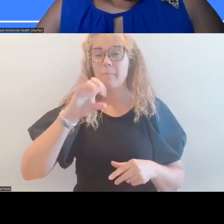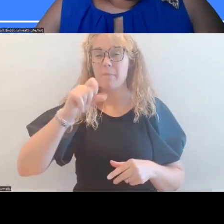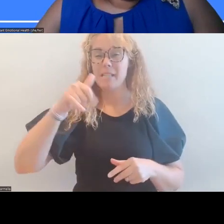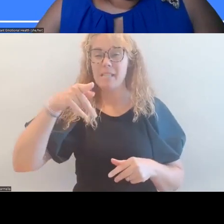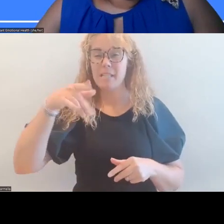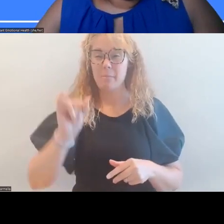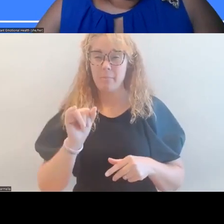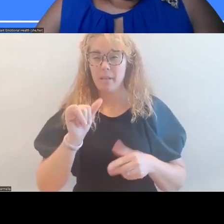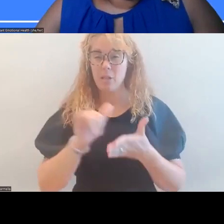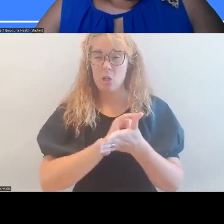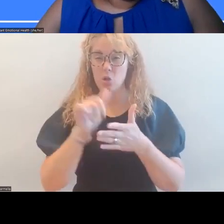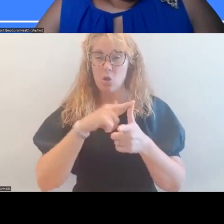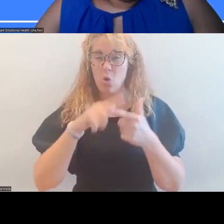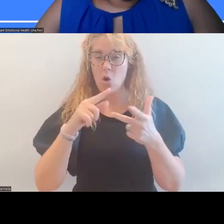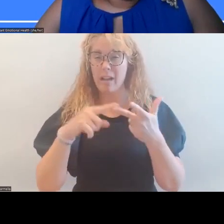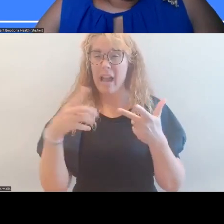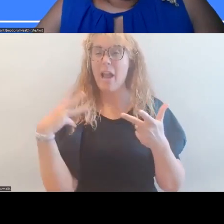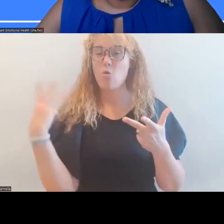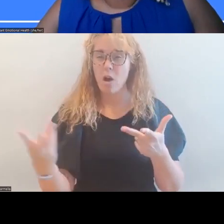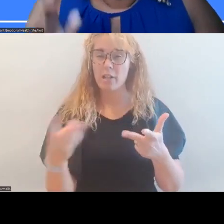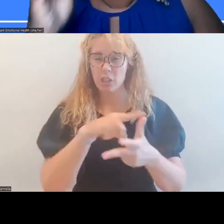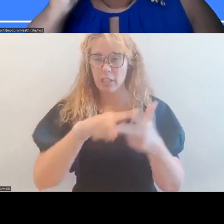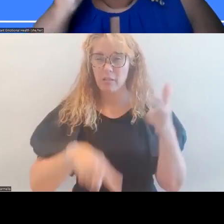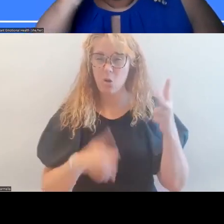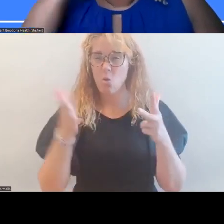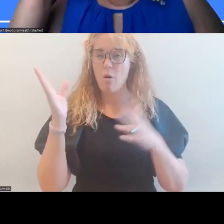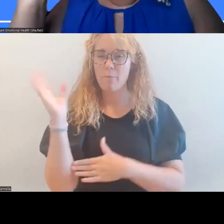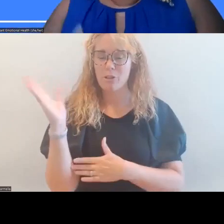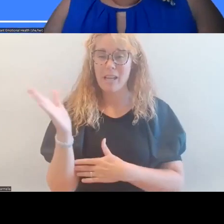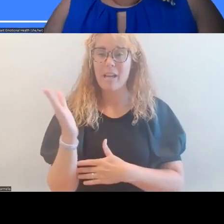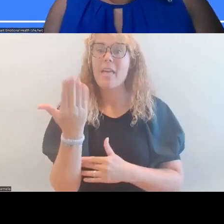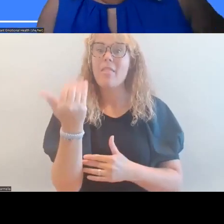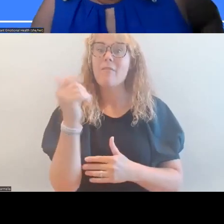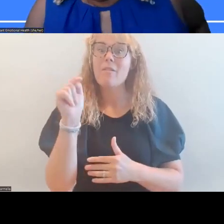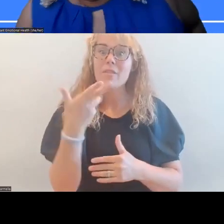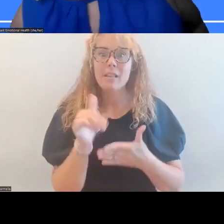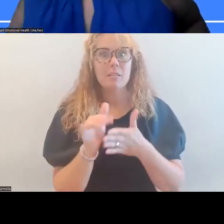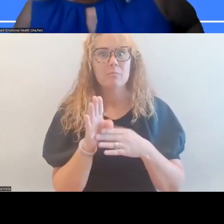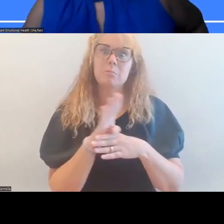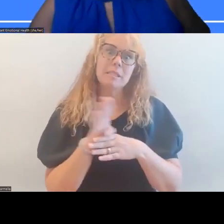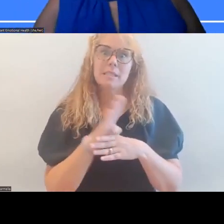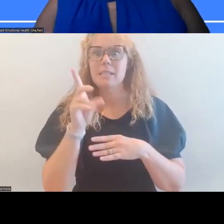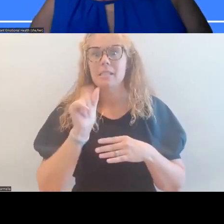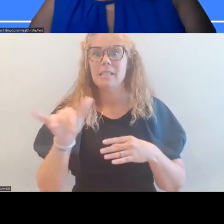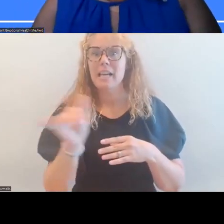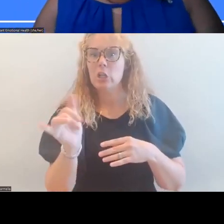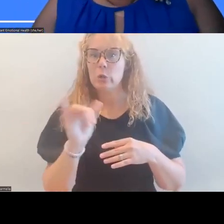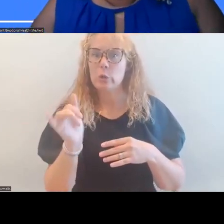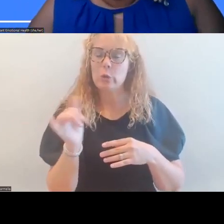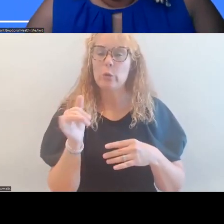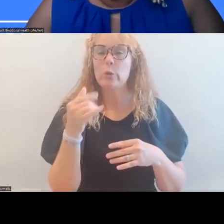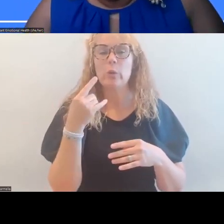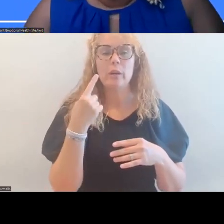Washington are going to be presenting. The 15th is also a very busy day, just to make a plug for some of the work that